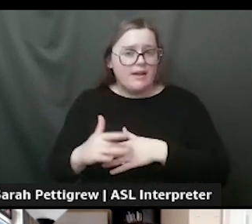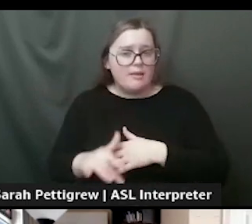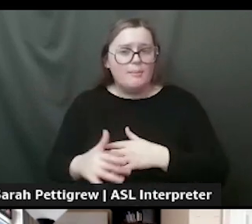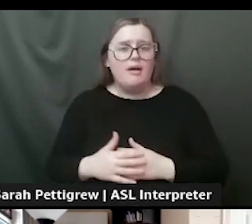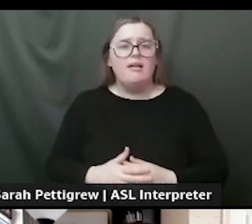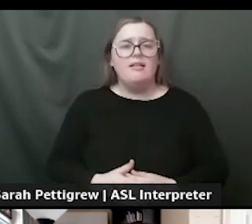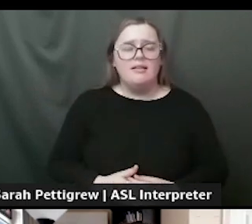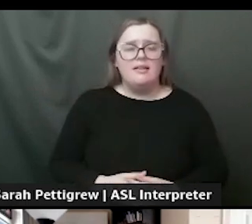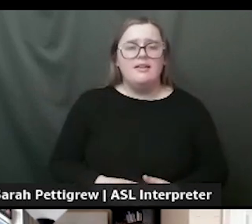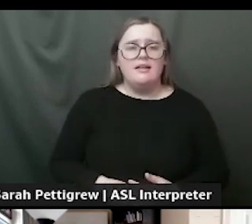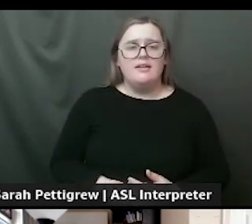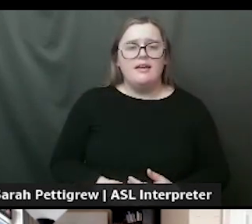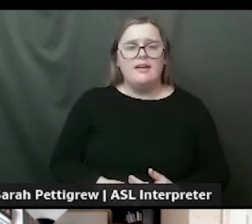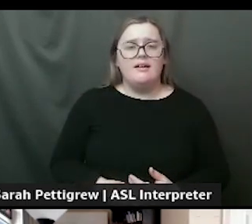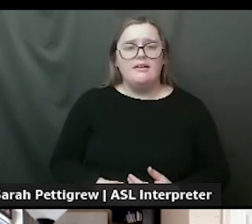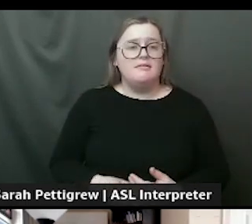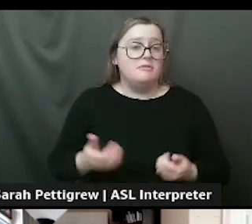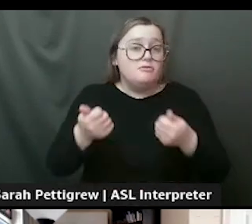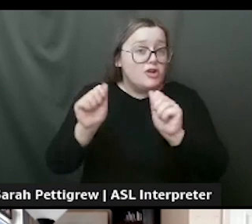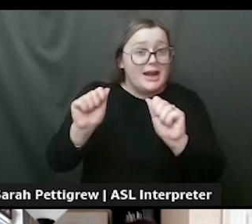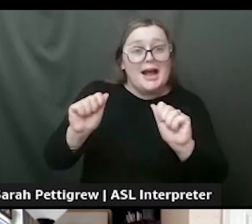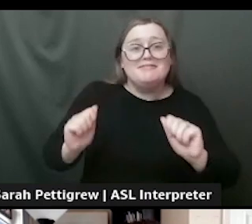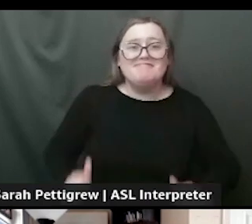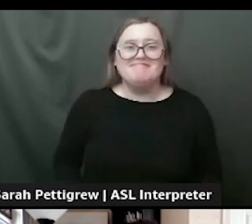and give it a shot.